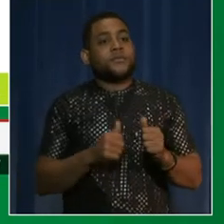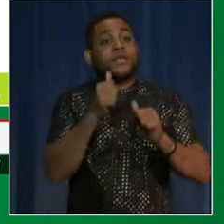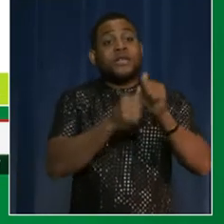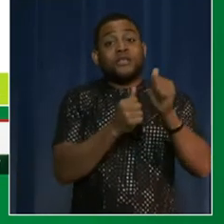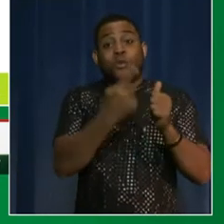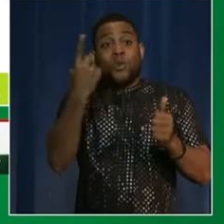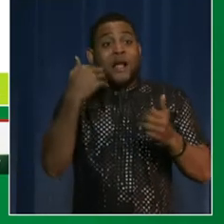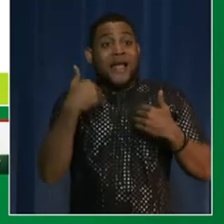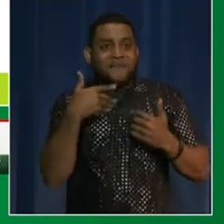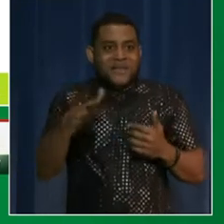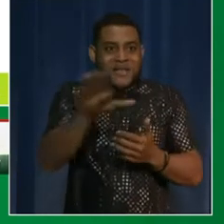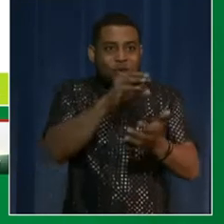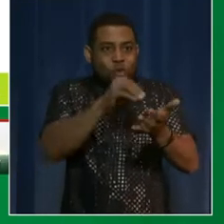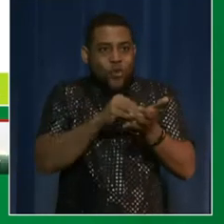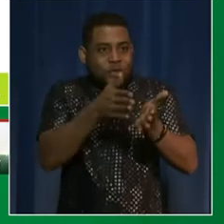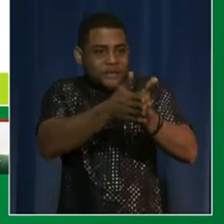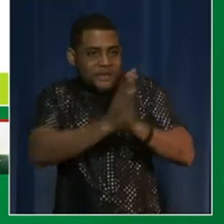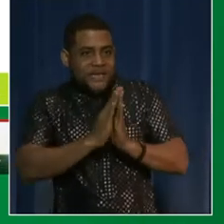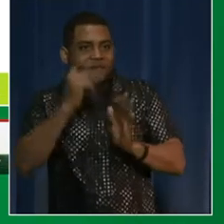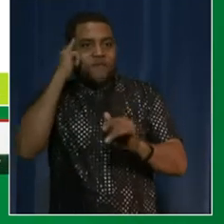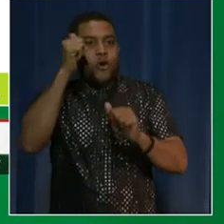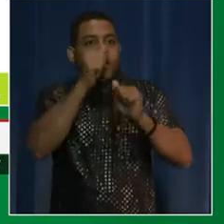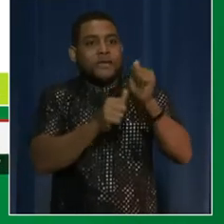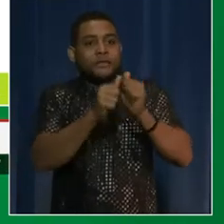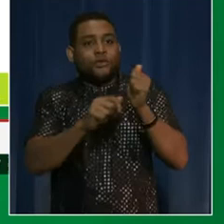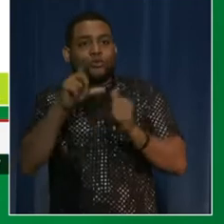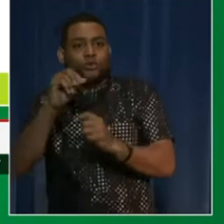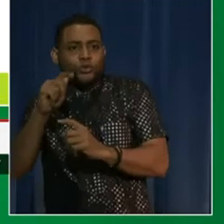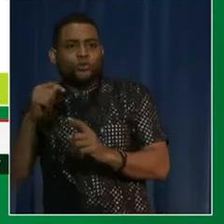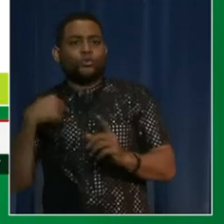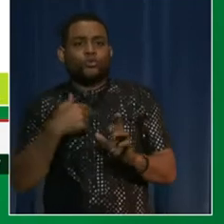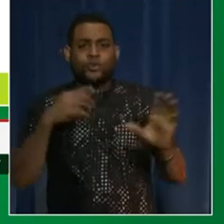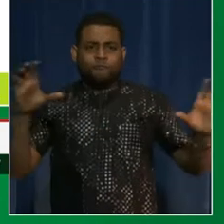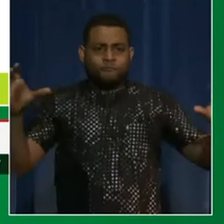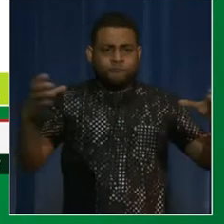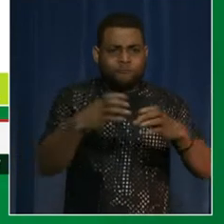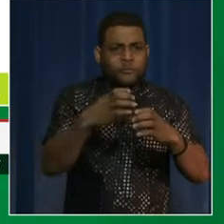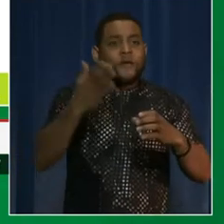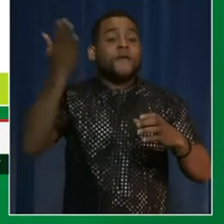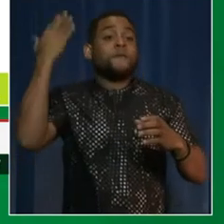know that we bundled them before. We decided it makes sense to separate those two.